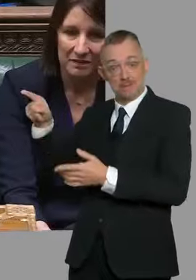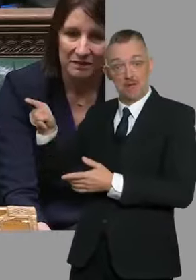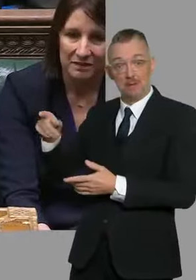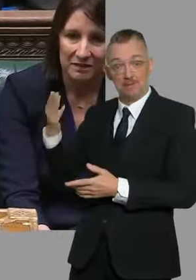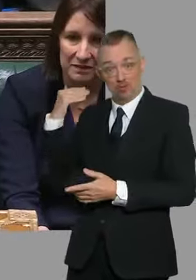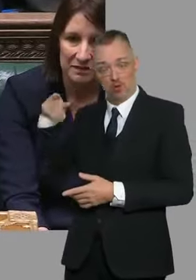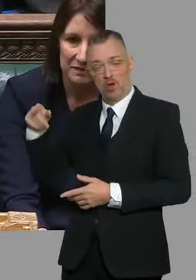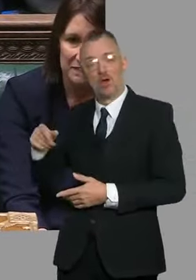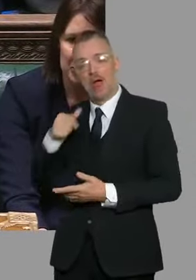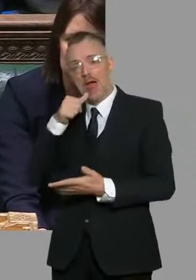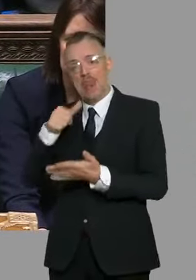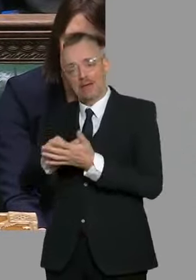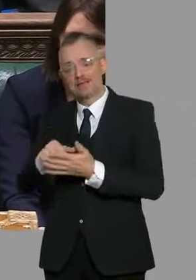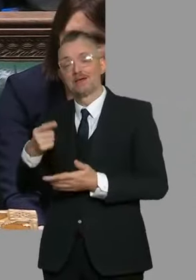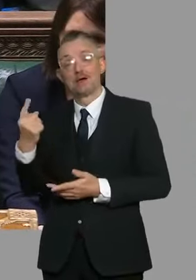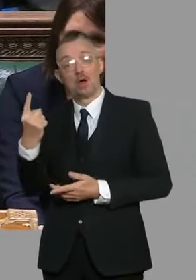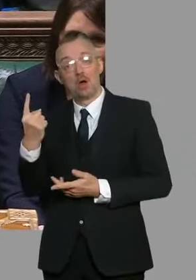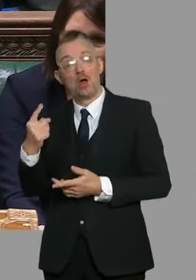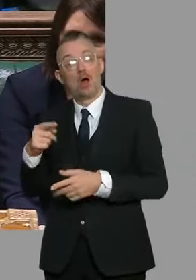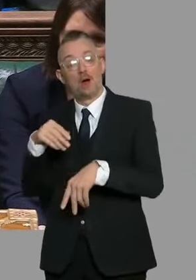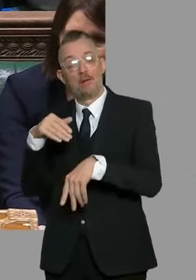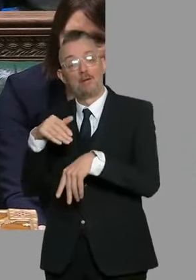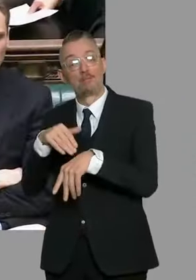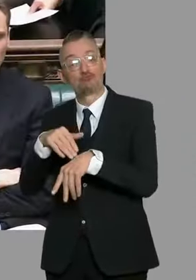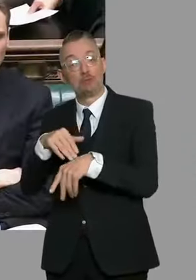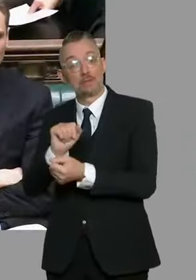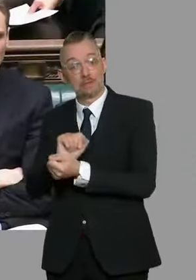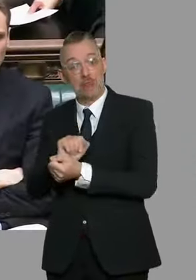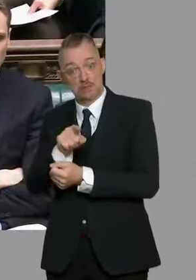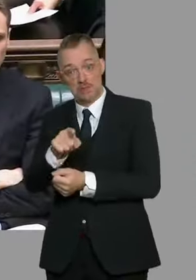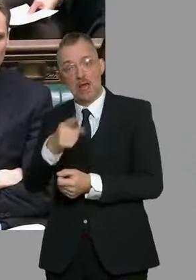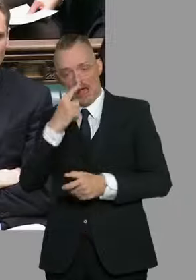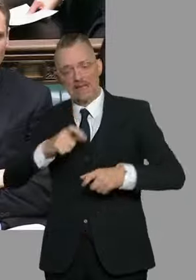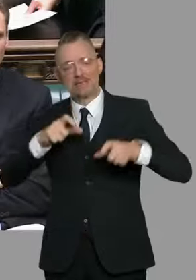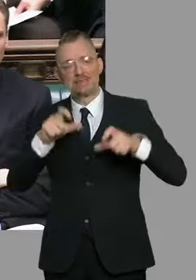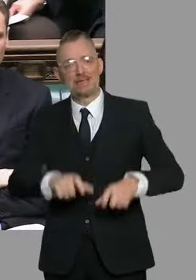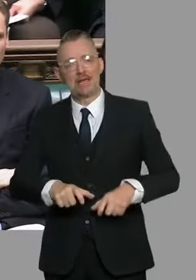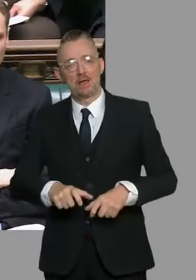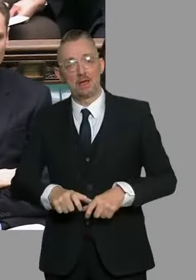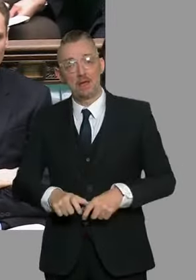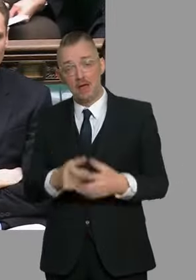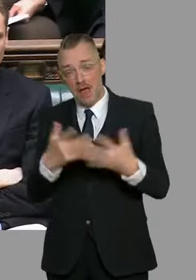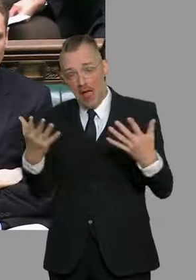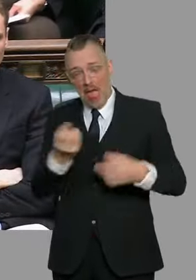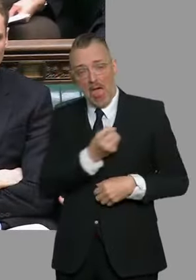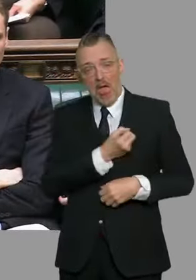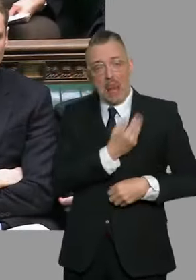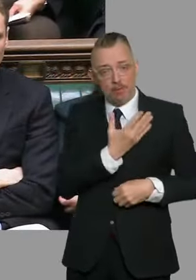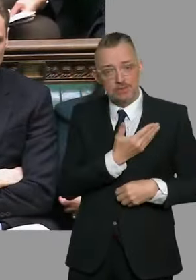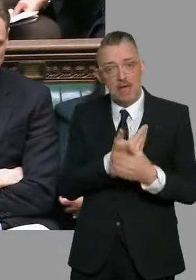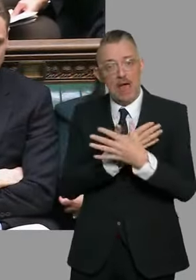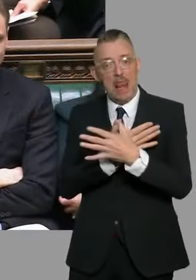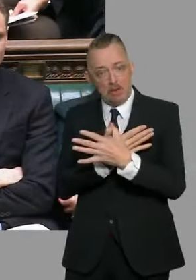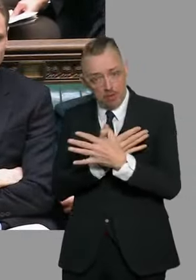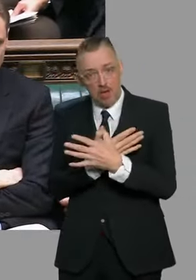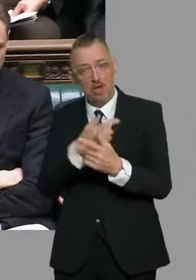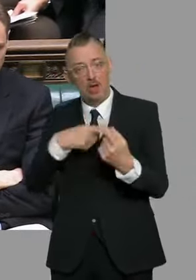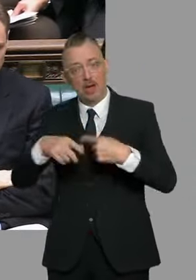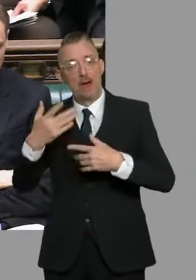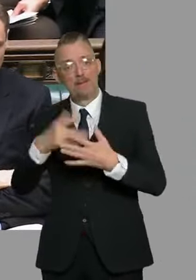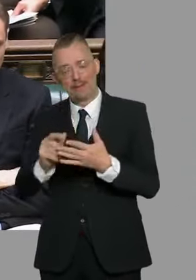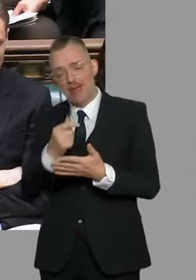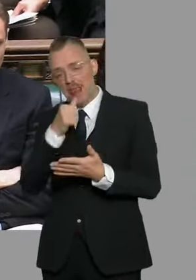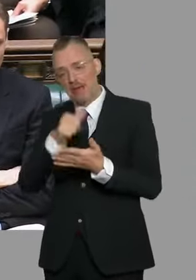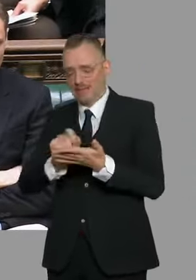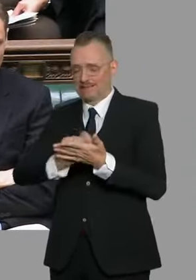Britain. Dozens of Labour and Liberal Democrat MPs repeatedly signed these letters insisting that rapists and murderers